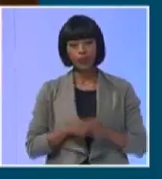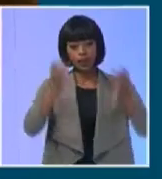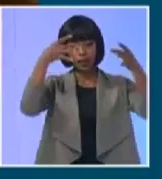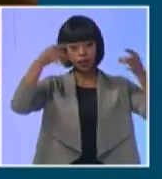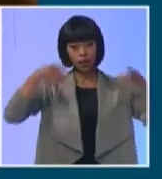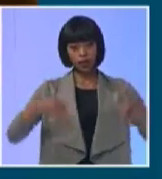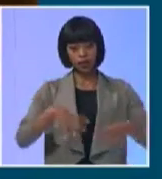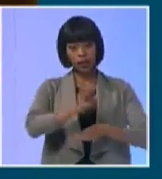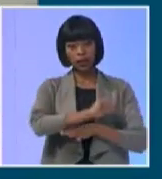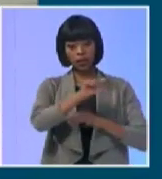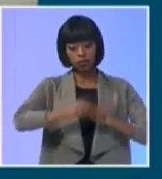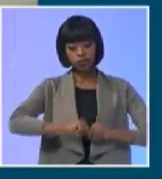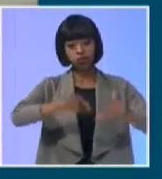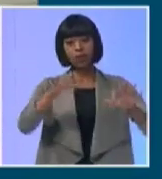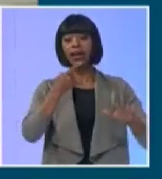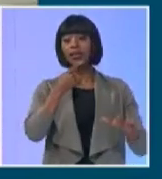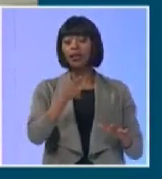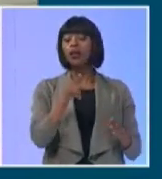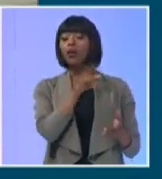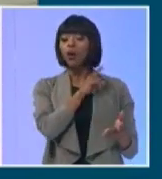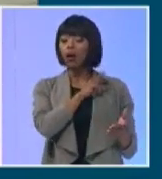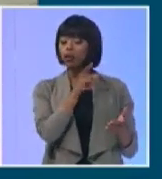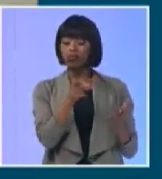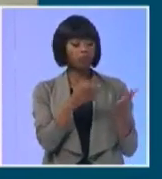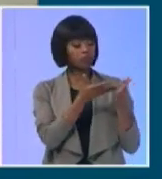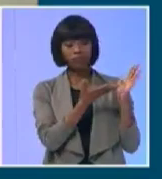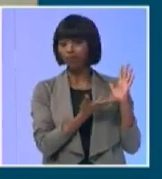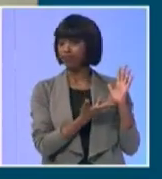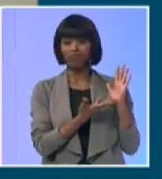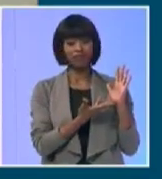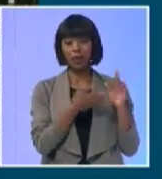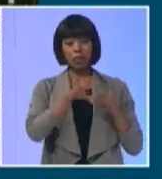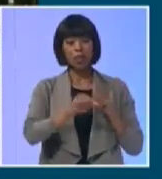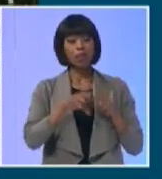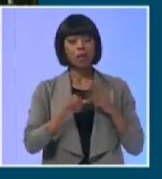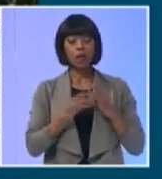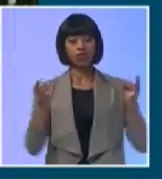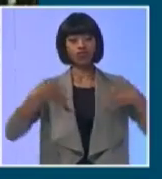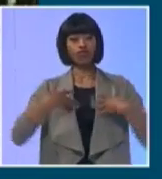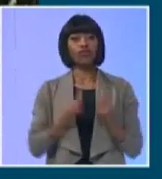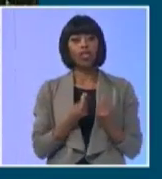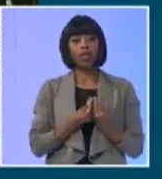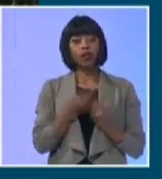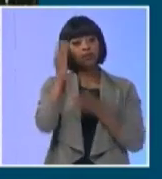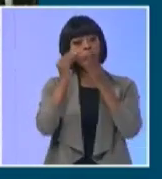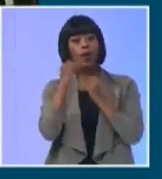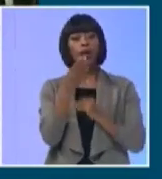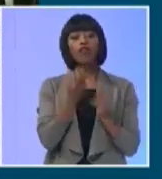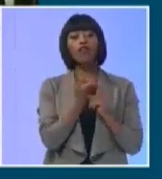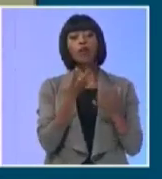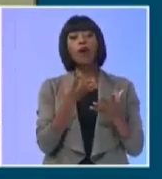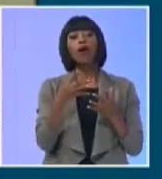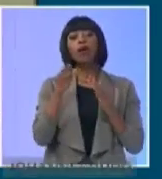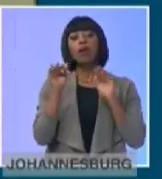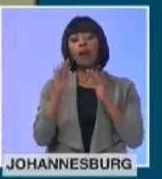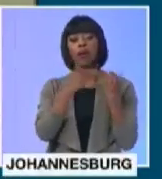Statistics South Africa's recent Victims of Crime report has some startling finds. The information comes from the Governance,